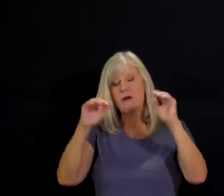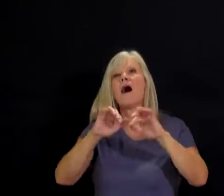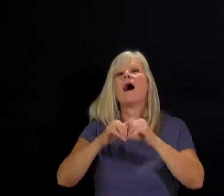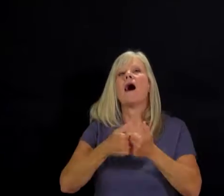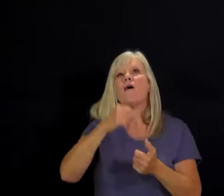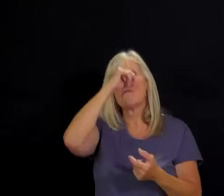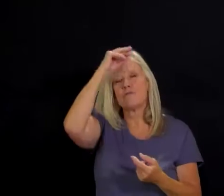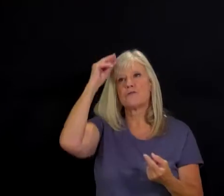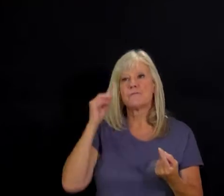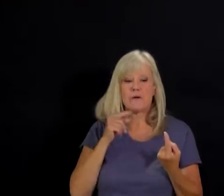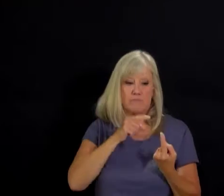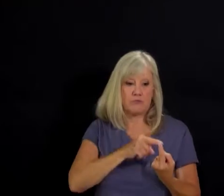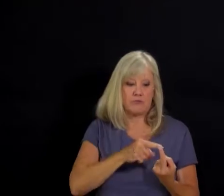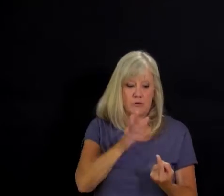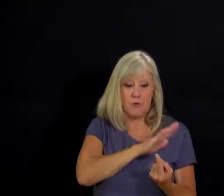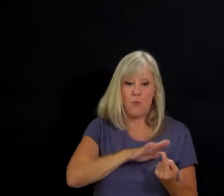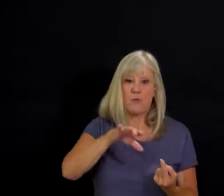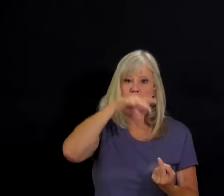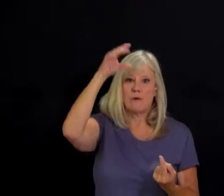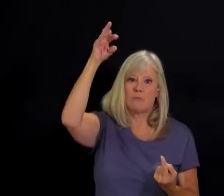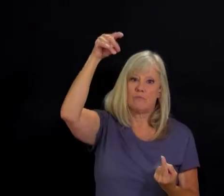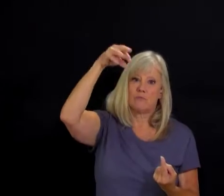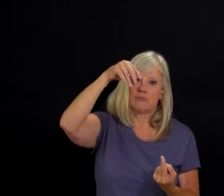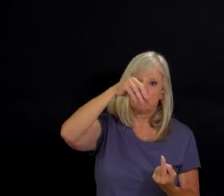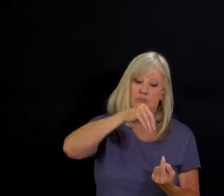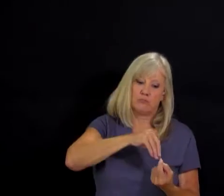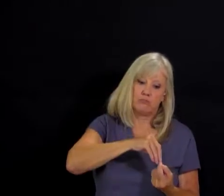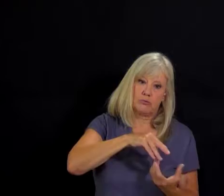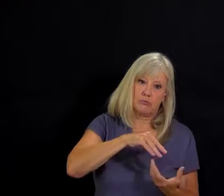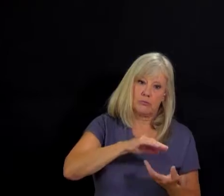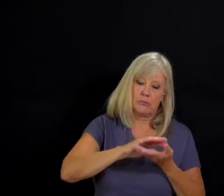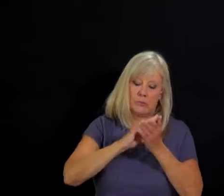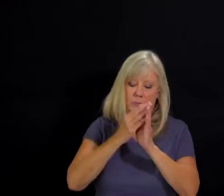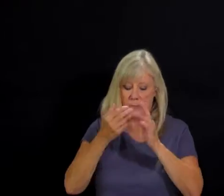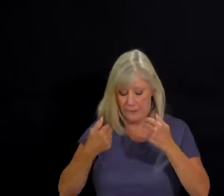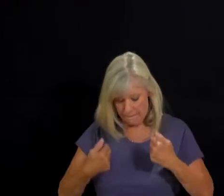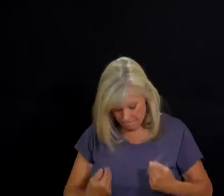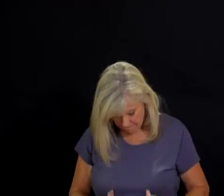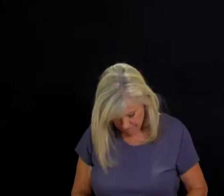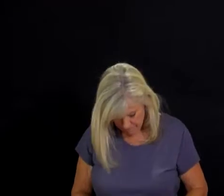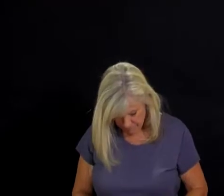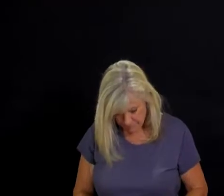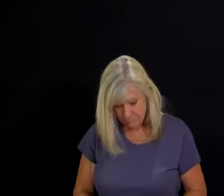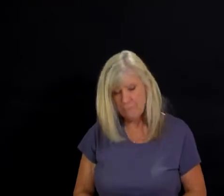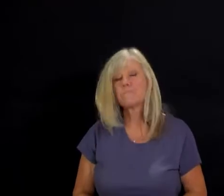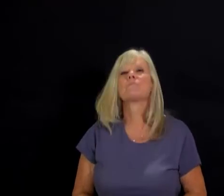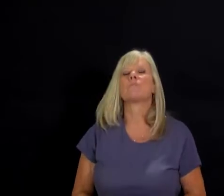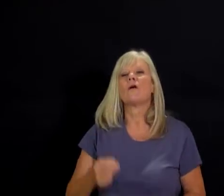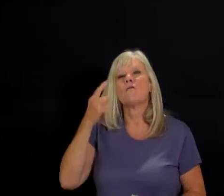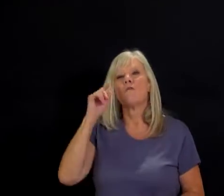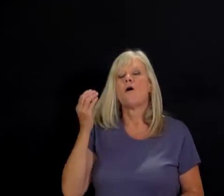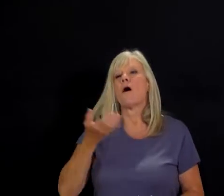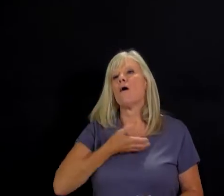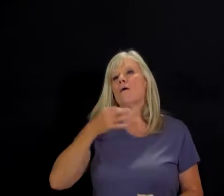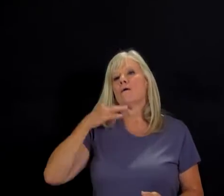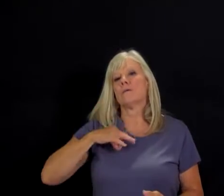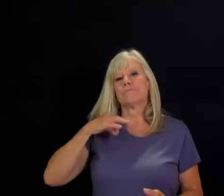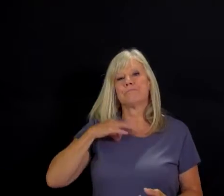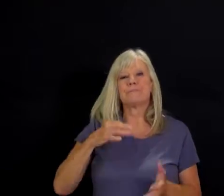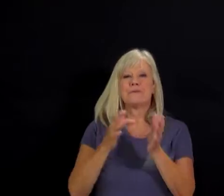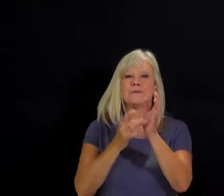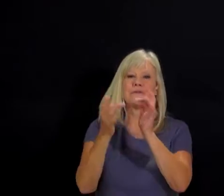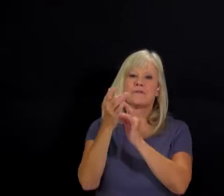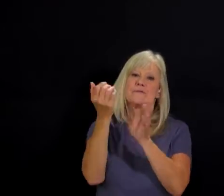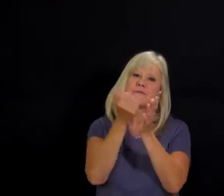by the Holy Spirit was incarnate of the Virgin Mary and became man. For our sake he was crucified